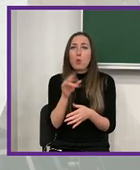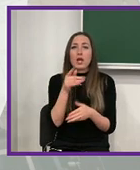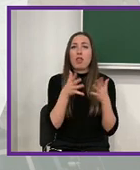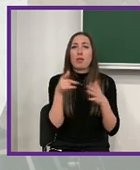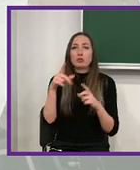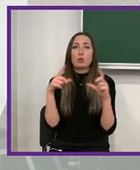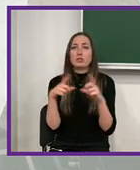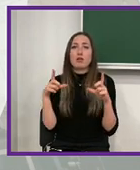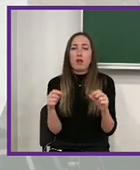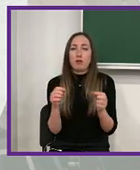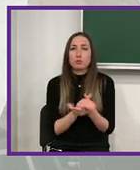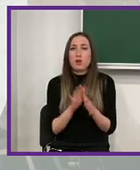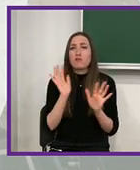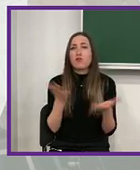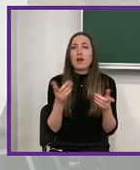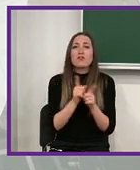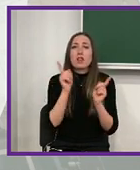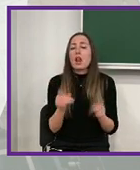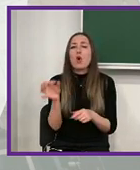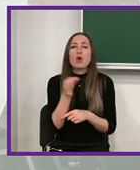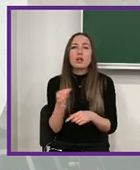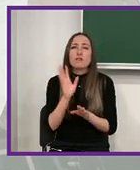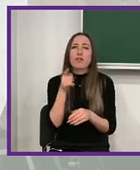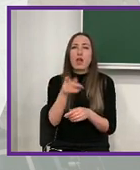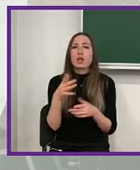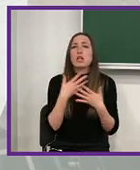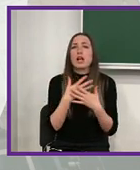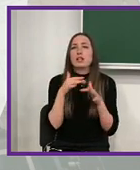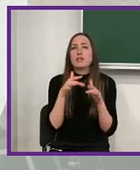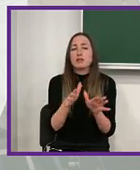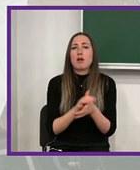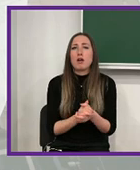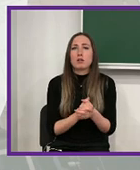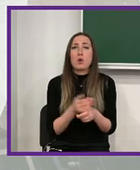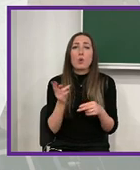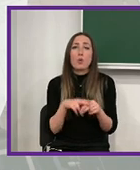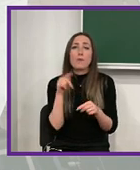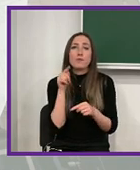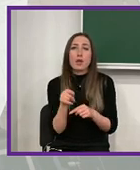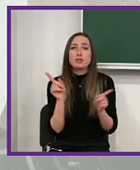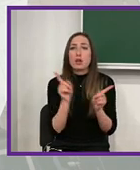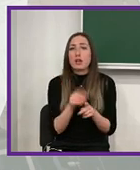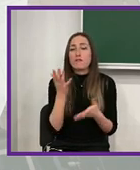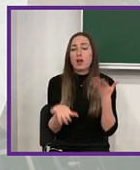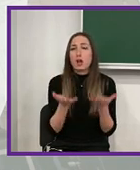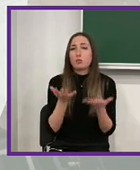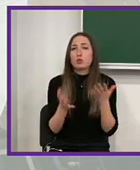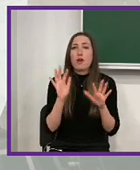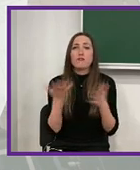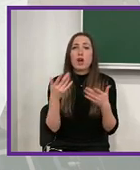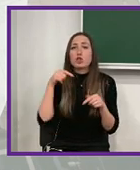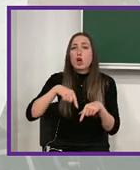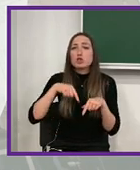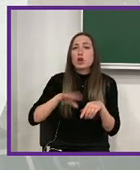by any organization and its activities. And those can be your, I mean, we talk about internal, external stakeholders.